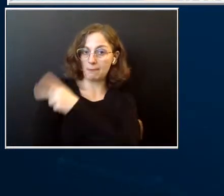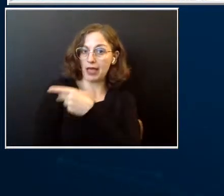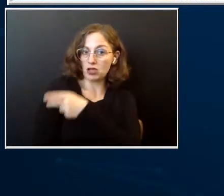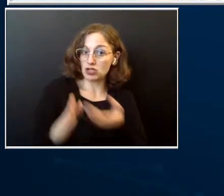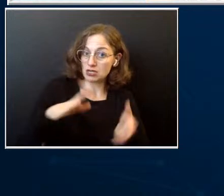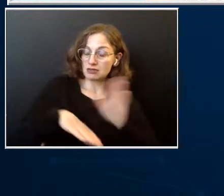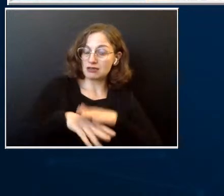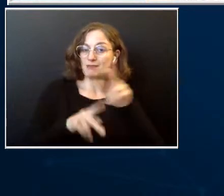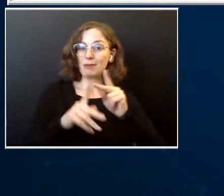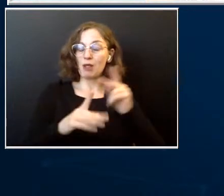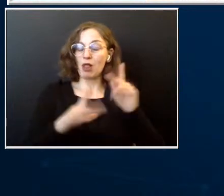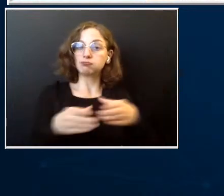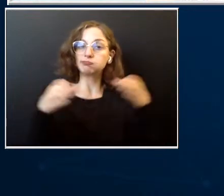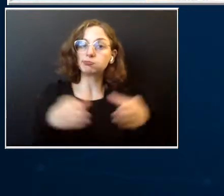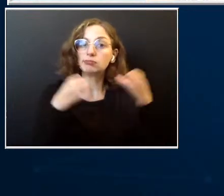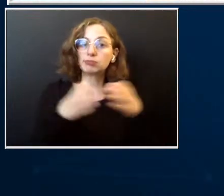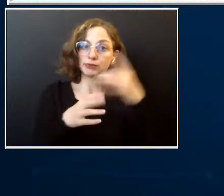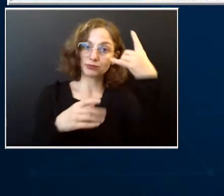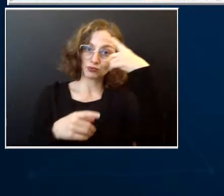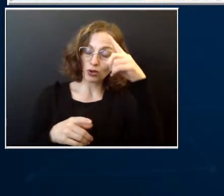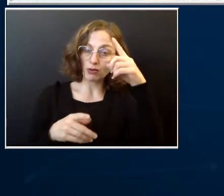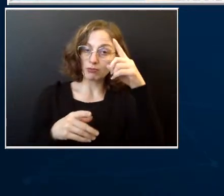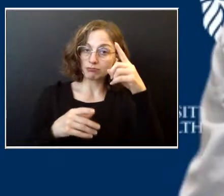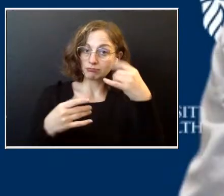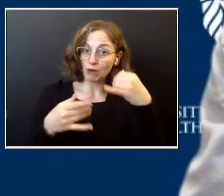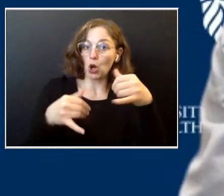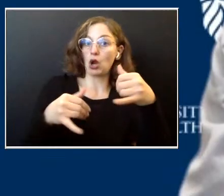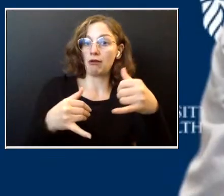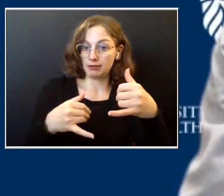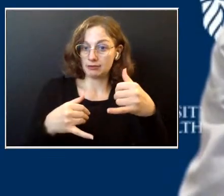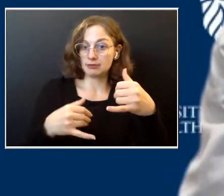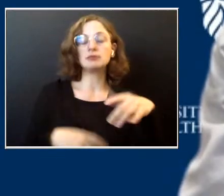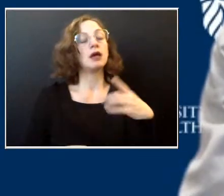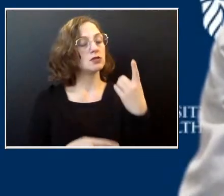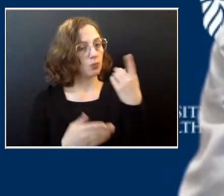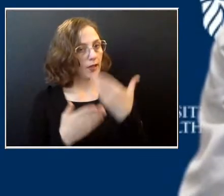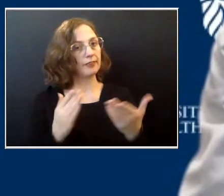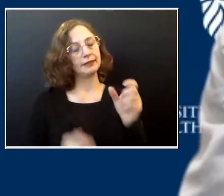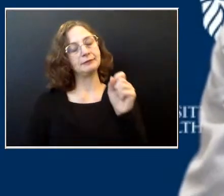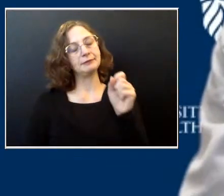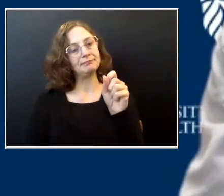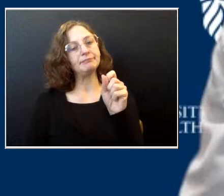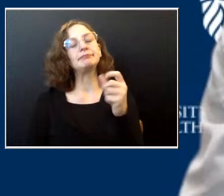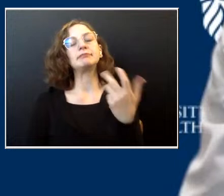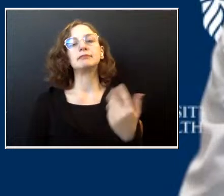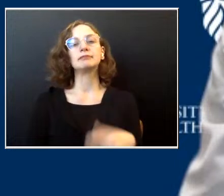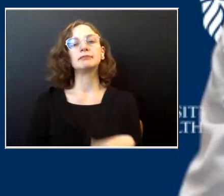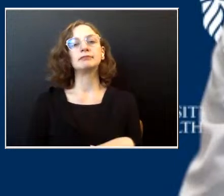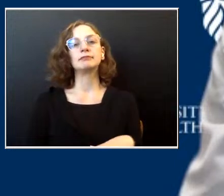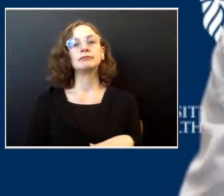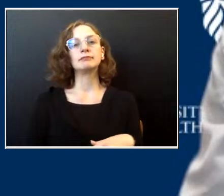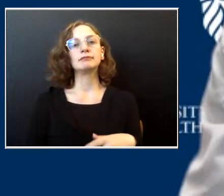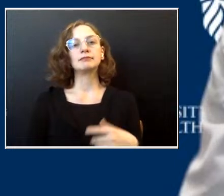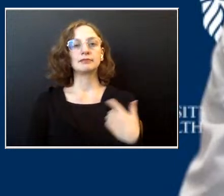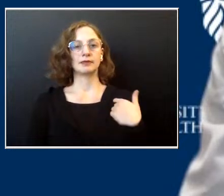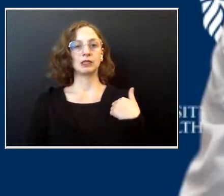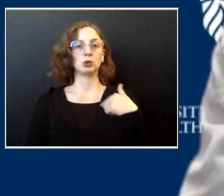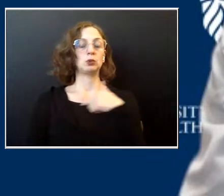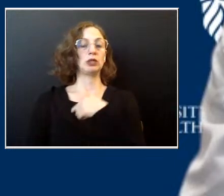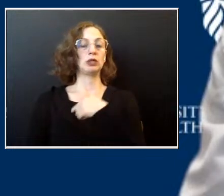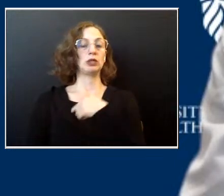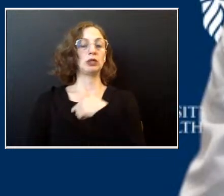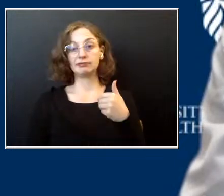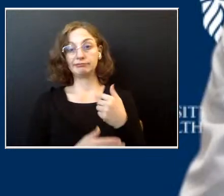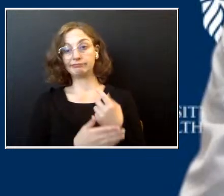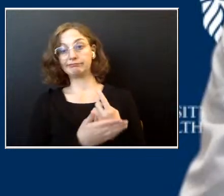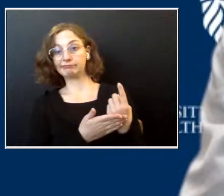parties? I think that's one thing. Again, we are a couple weeks removed from Thanksgiving, when there was a lot